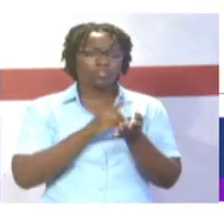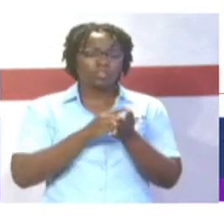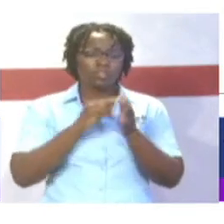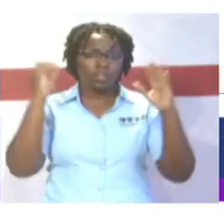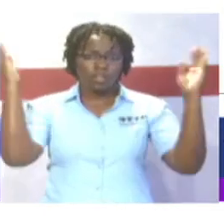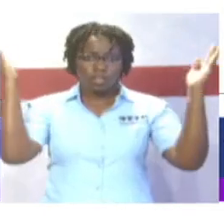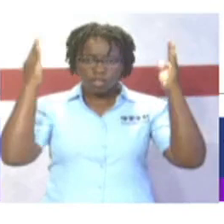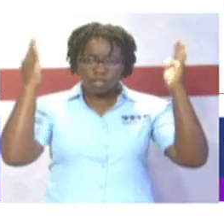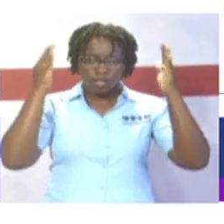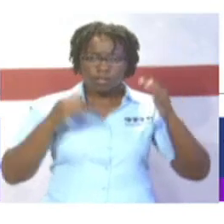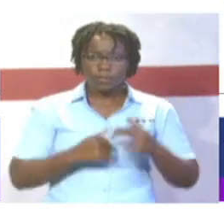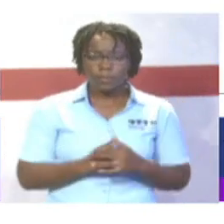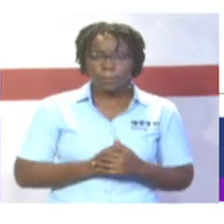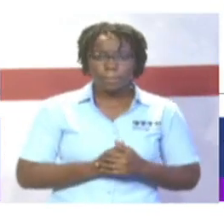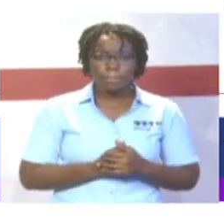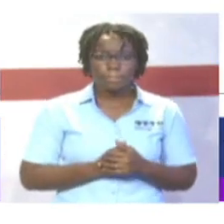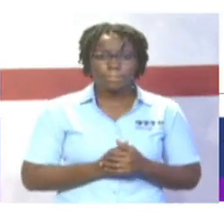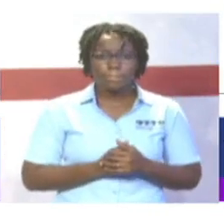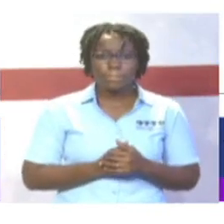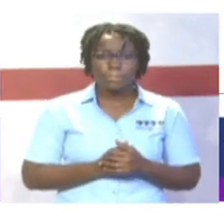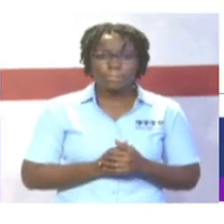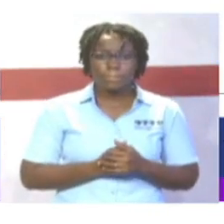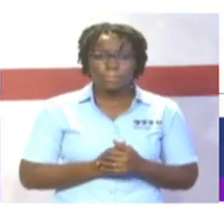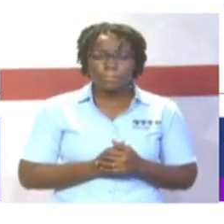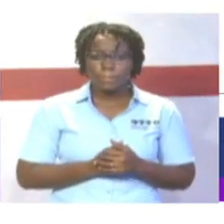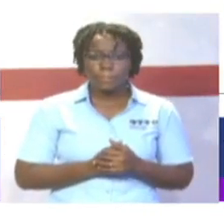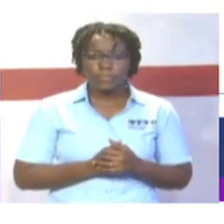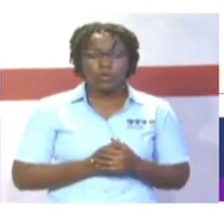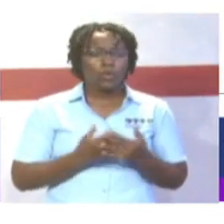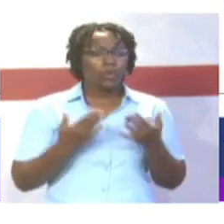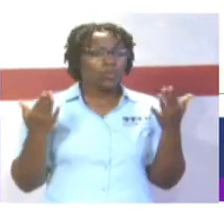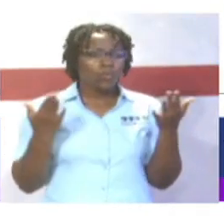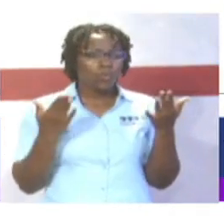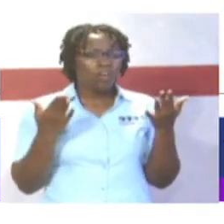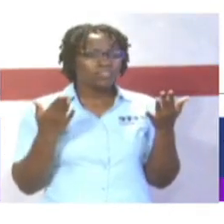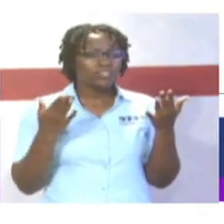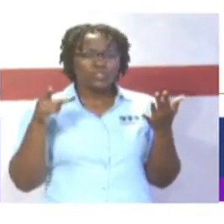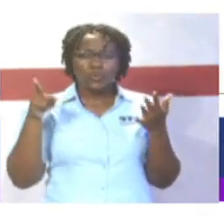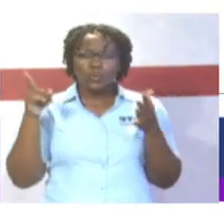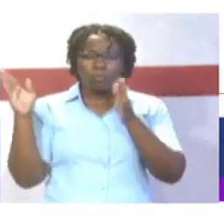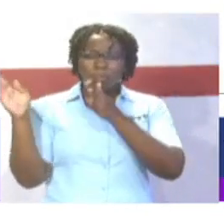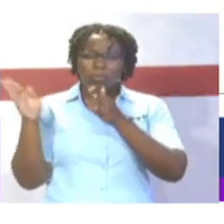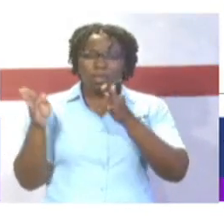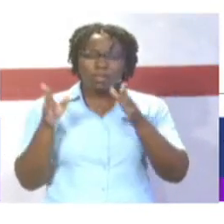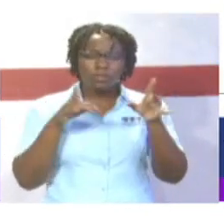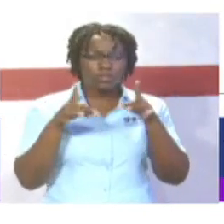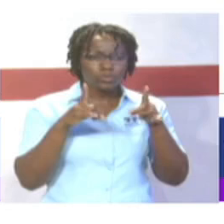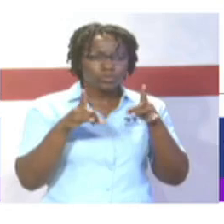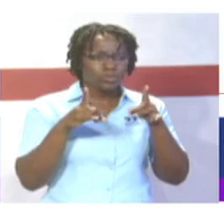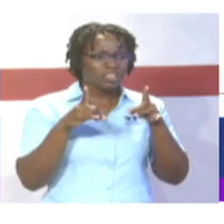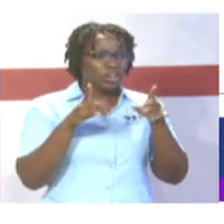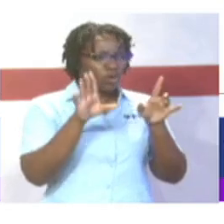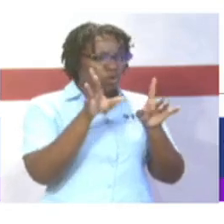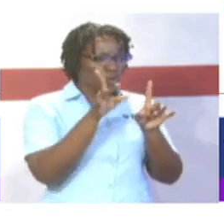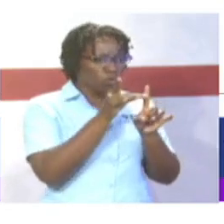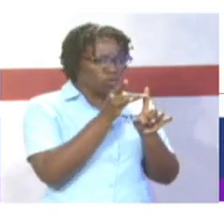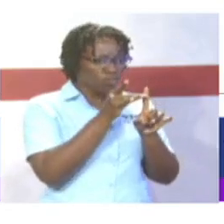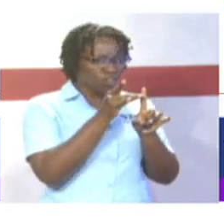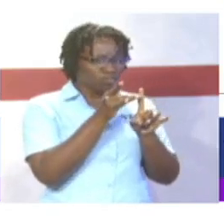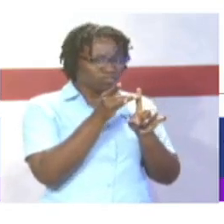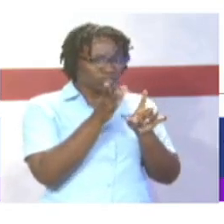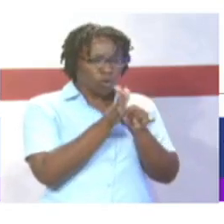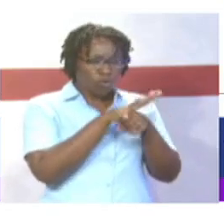What mechanisms are in place to monitor the spread of COVID-19 among the socially displaced? And in addition to